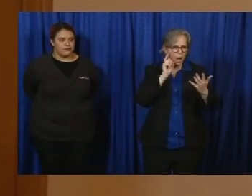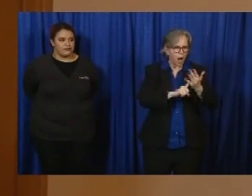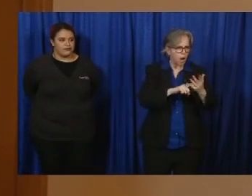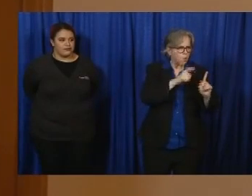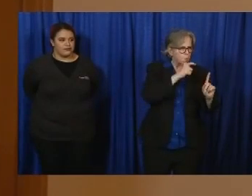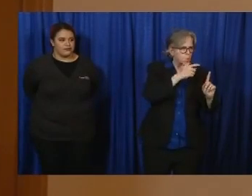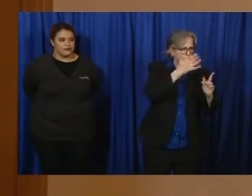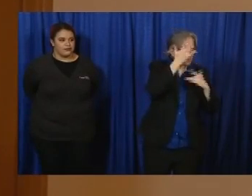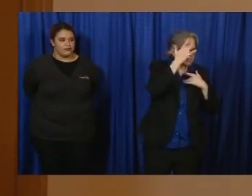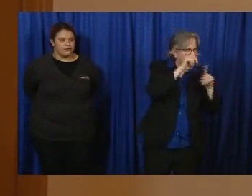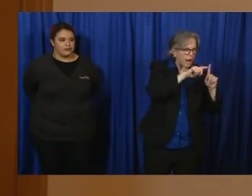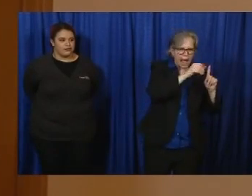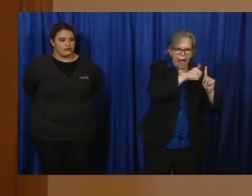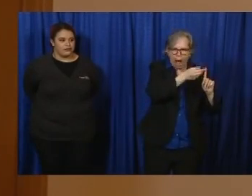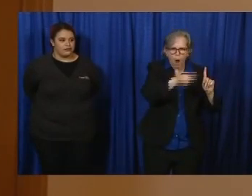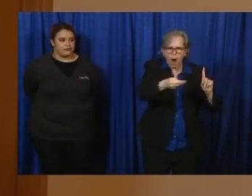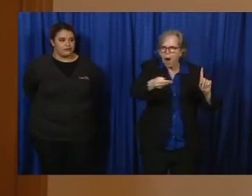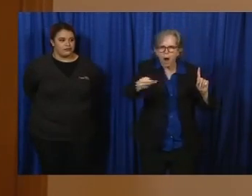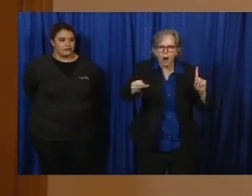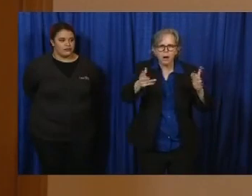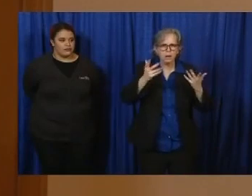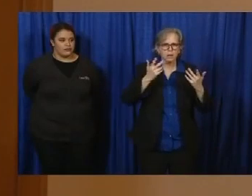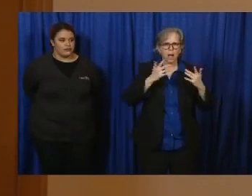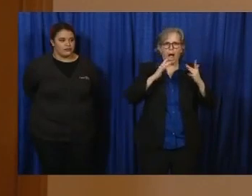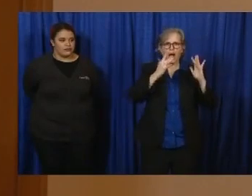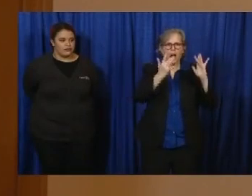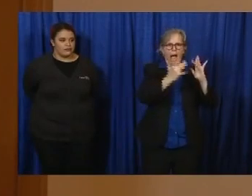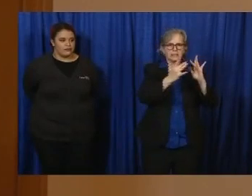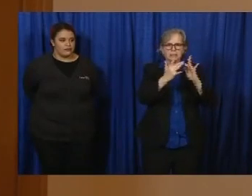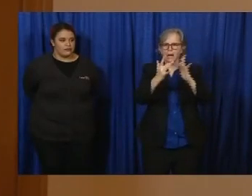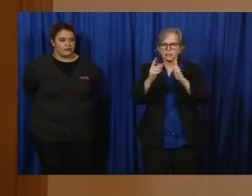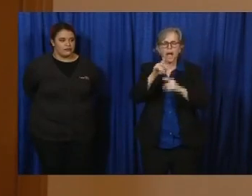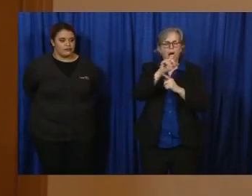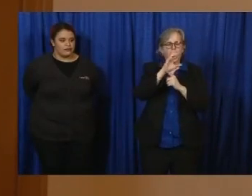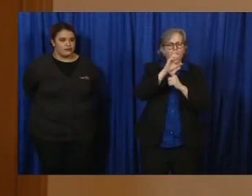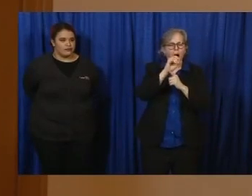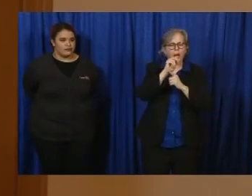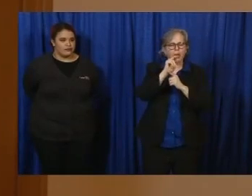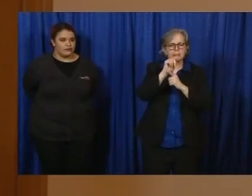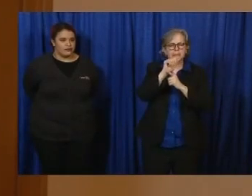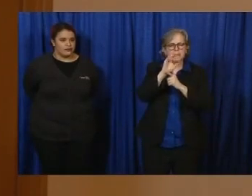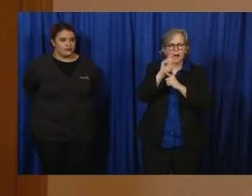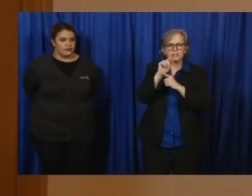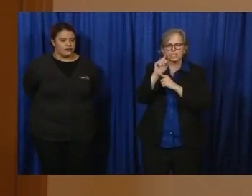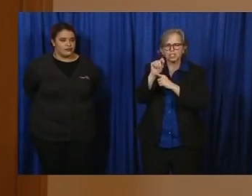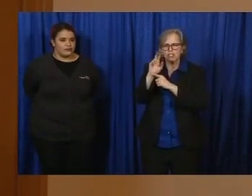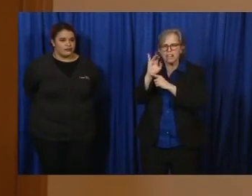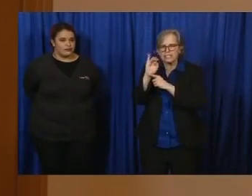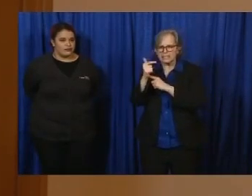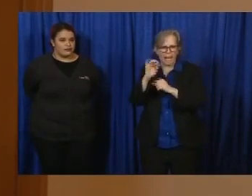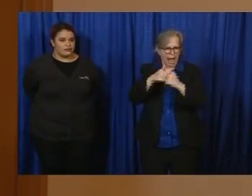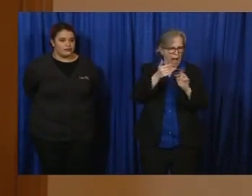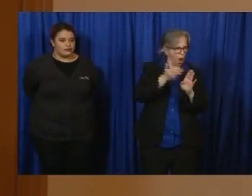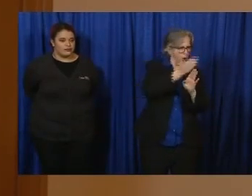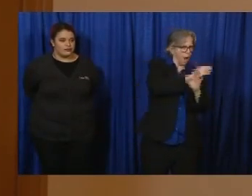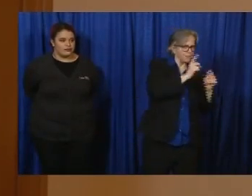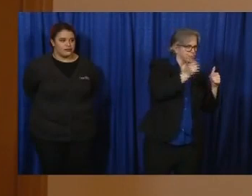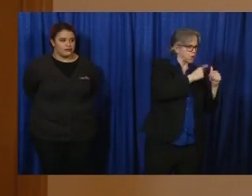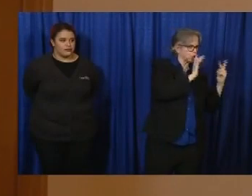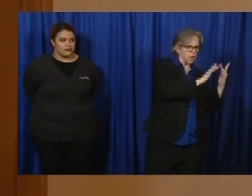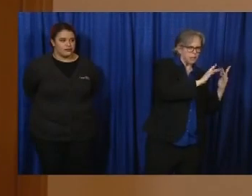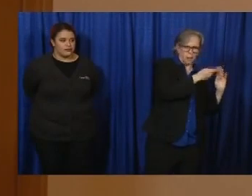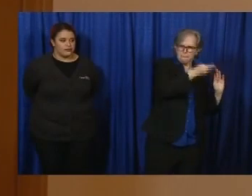contact tracing. And we're going to actually need literally boots on the ground folks, far beyond anything public health has even had on